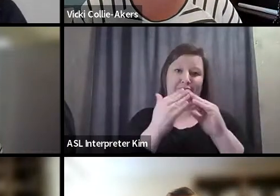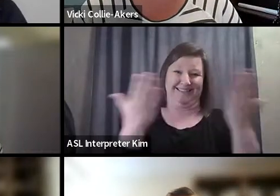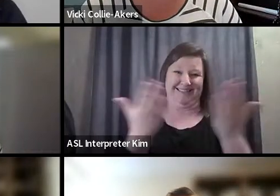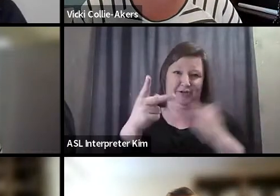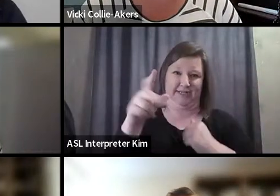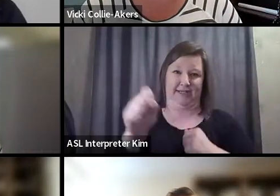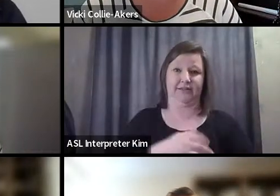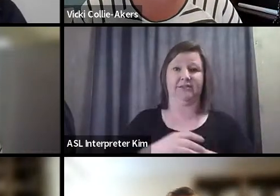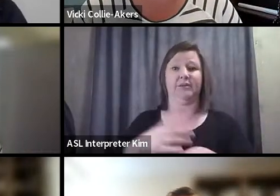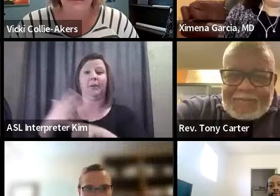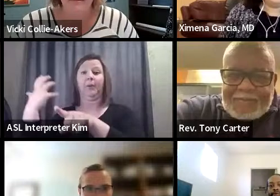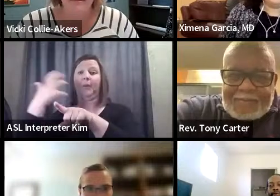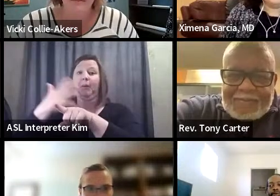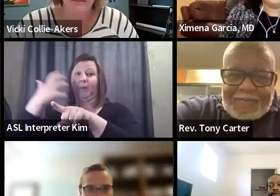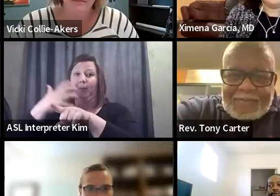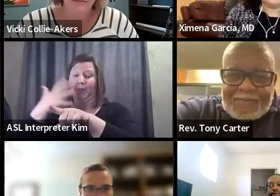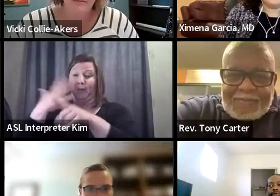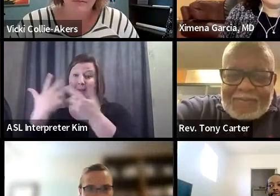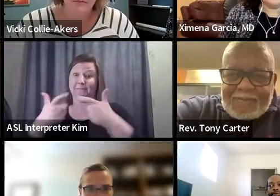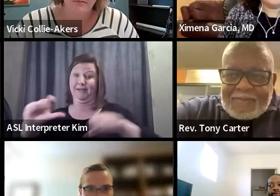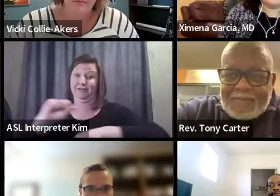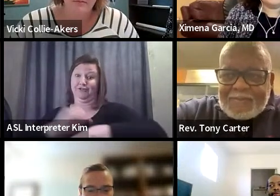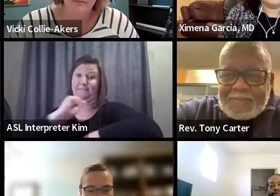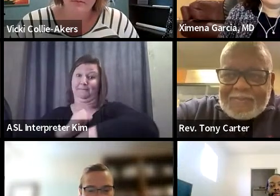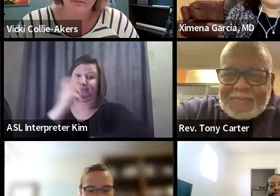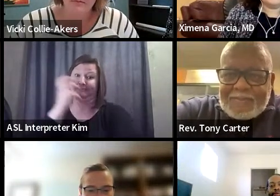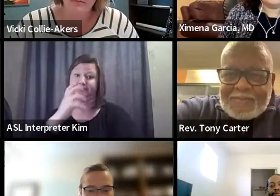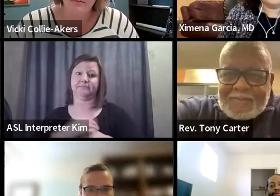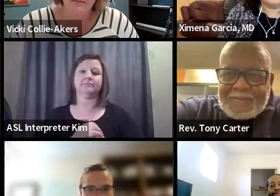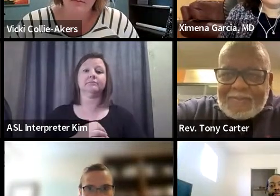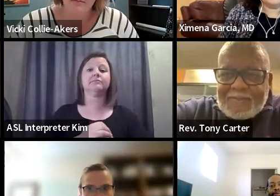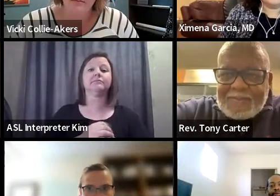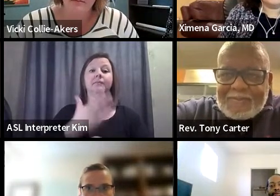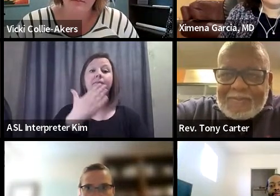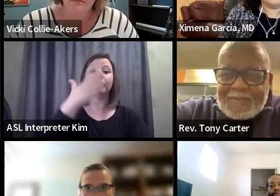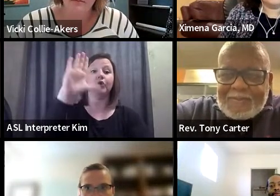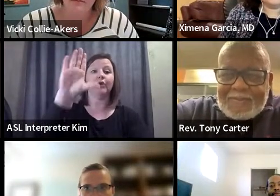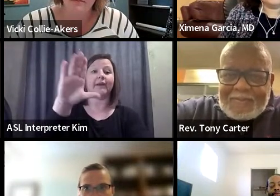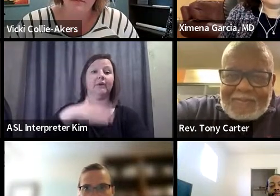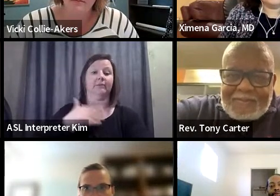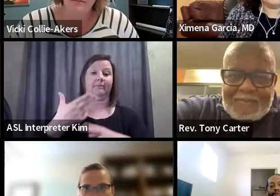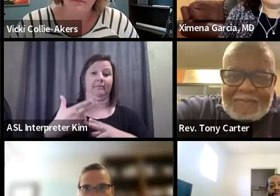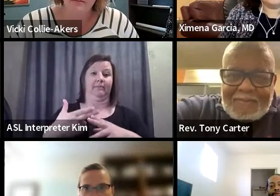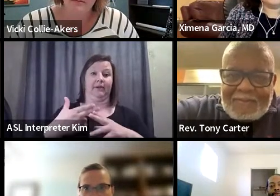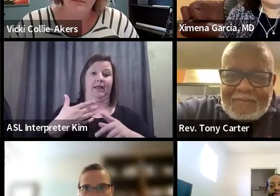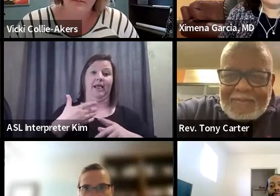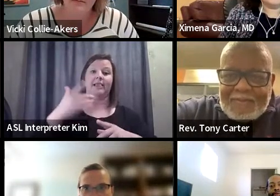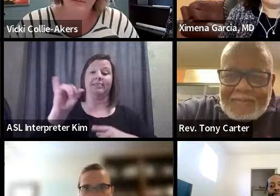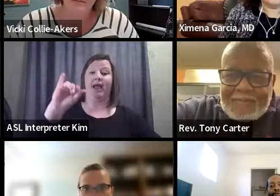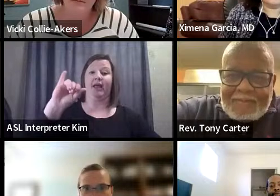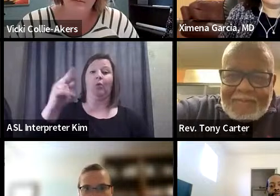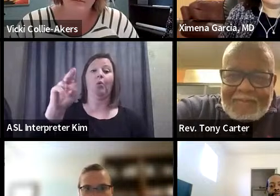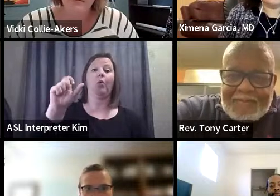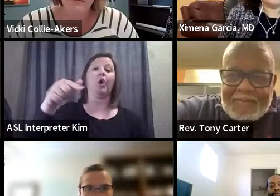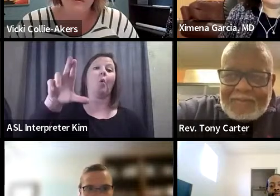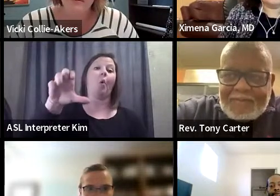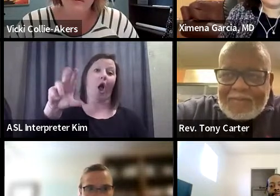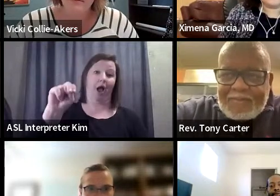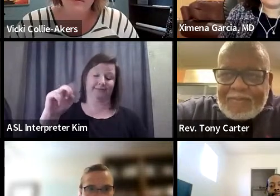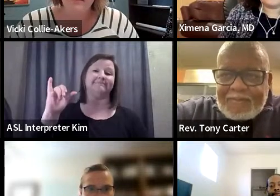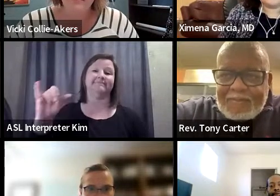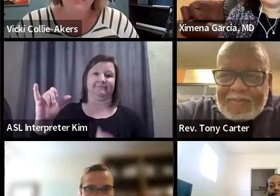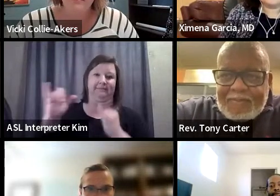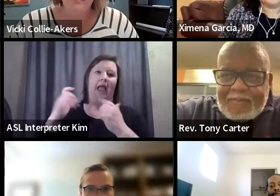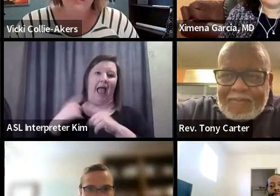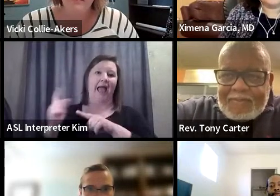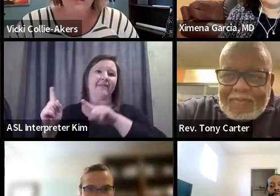you. Thank you. Good afternoon. Like Wakan, I've attended